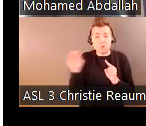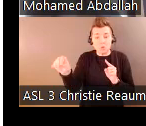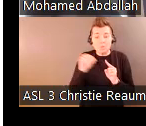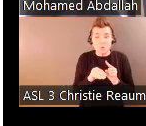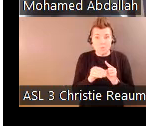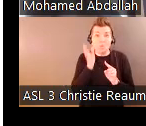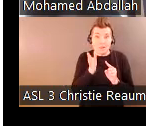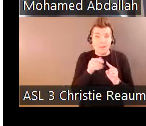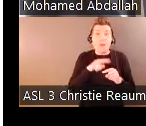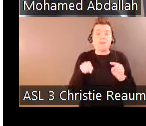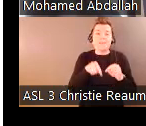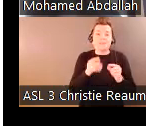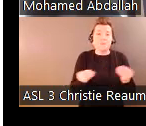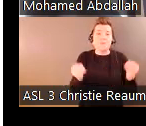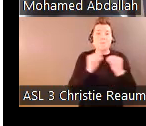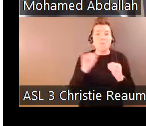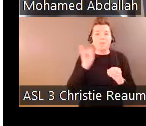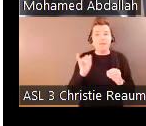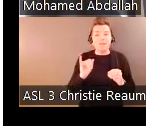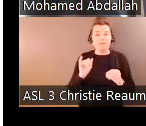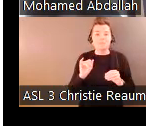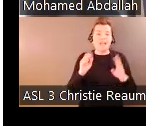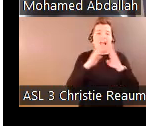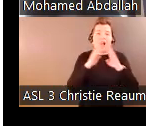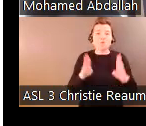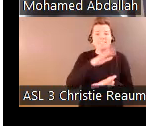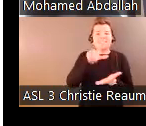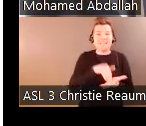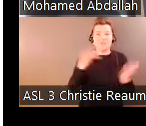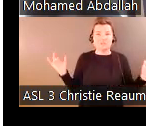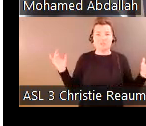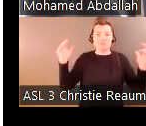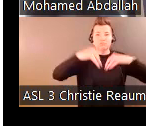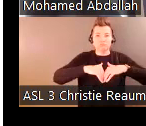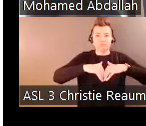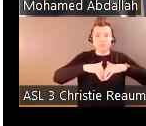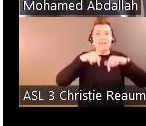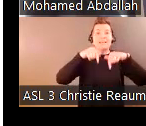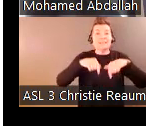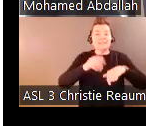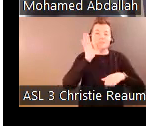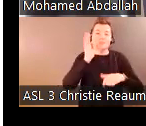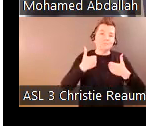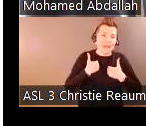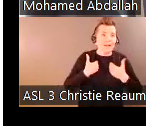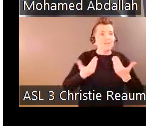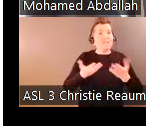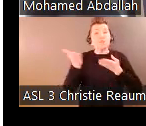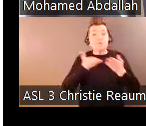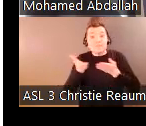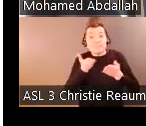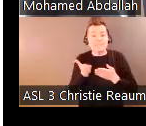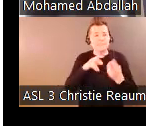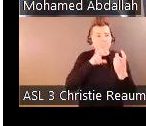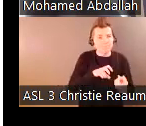it's going to be a housing center for seniors. It will have drop-in services and more housing services in place for